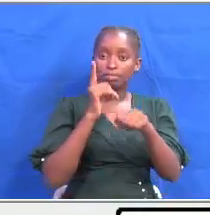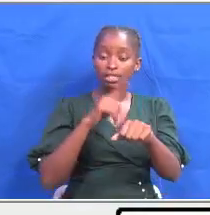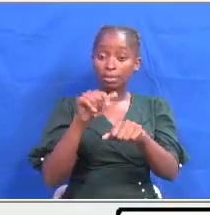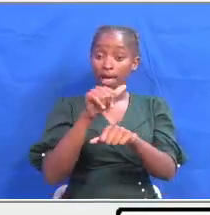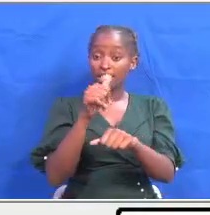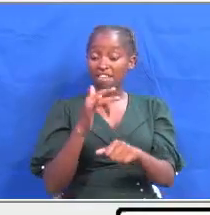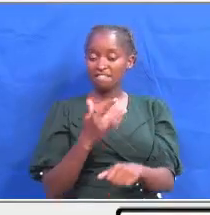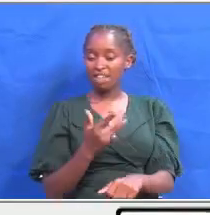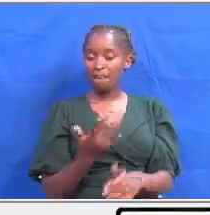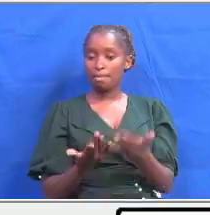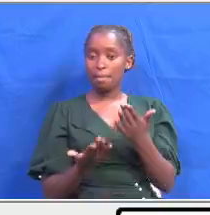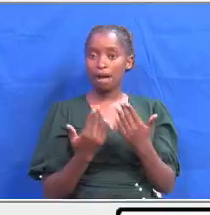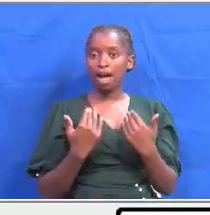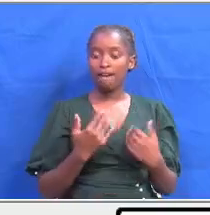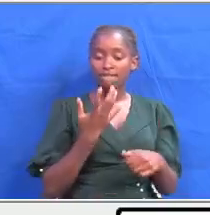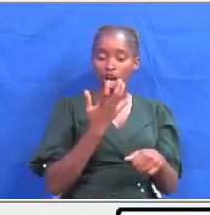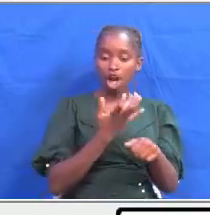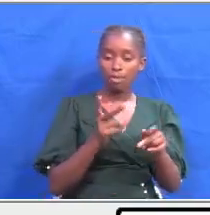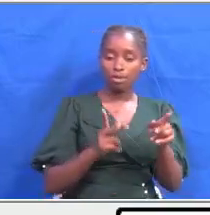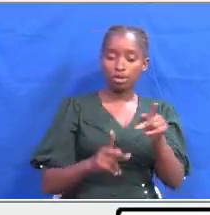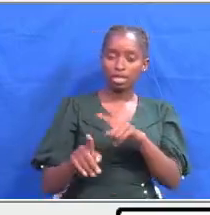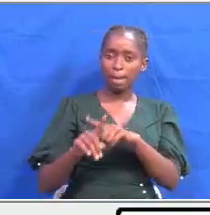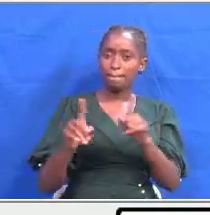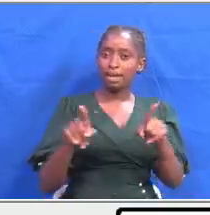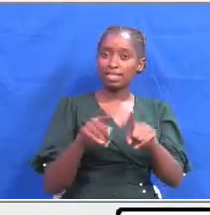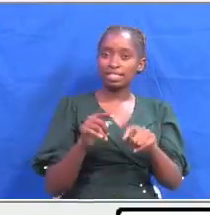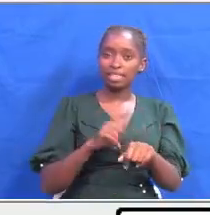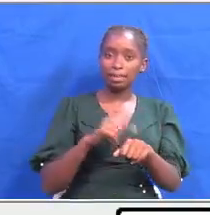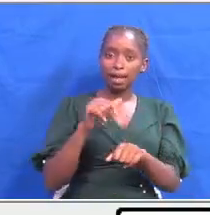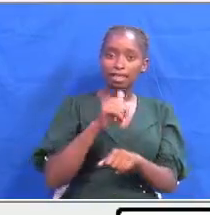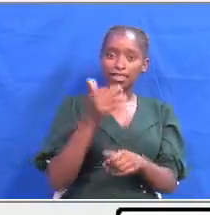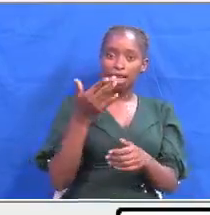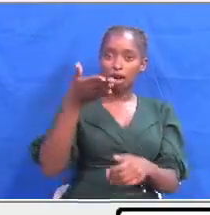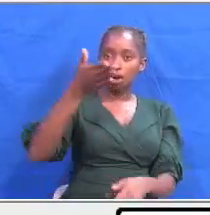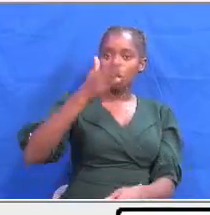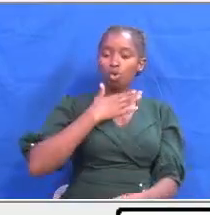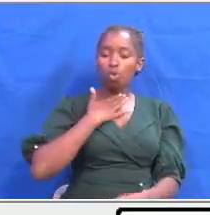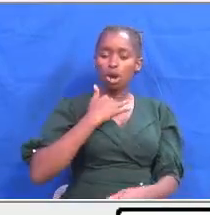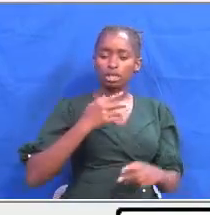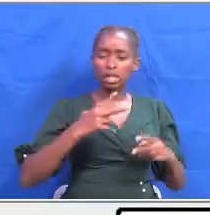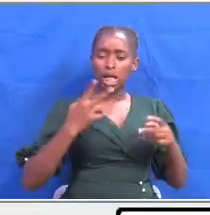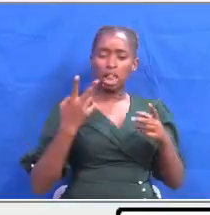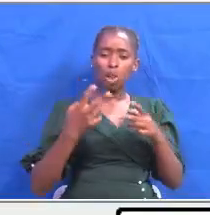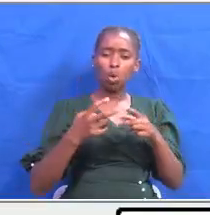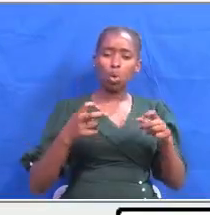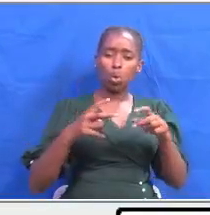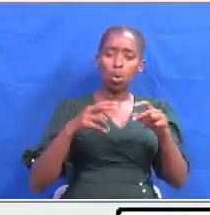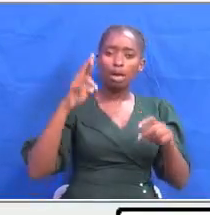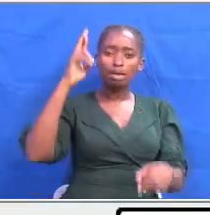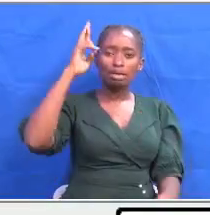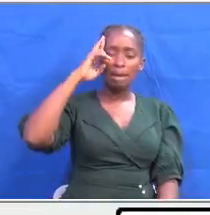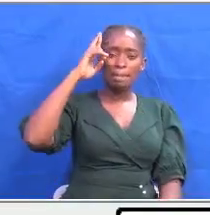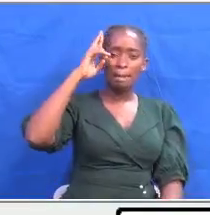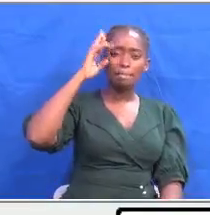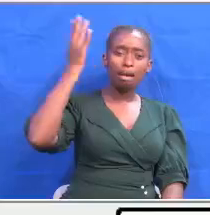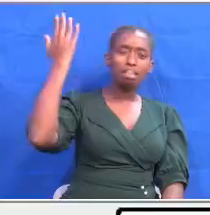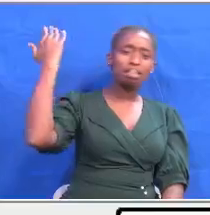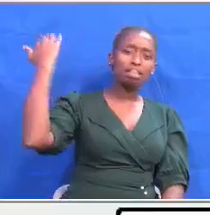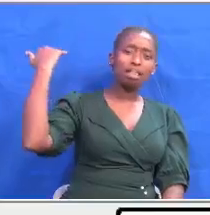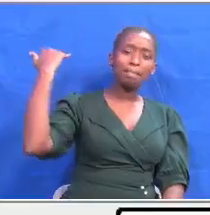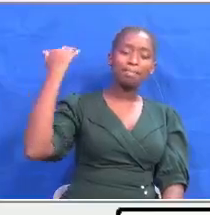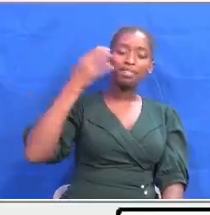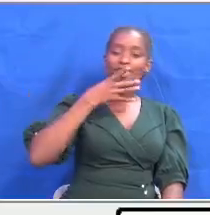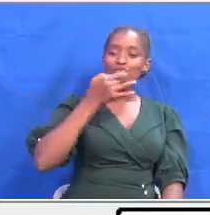feel it's a very tough process, but sometimes God wants you to reflect and remind you who he is,